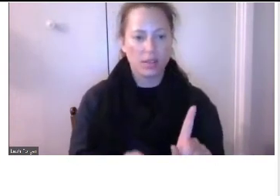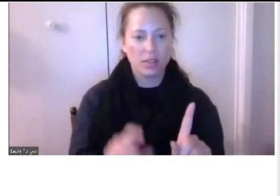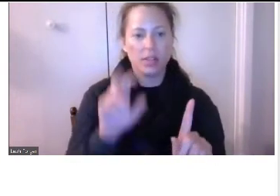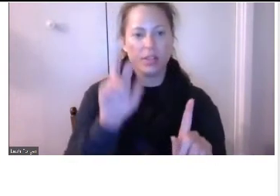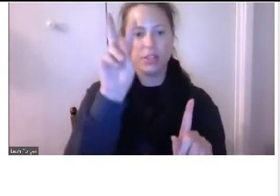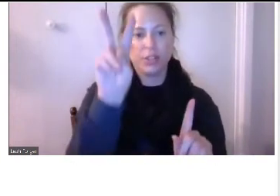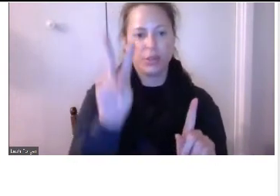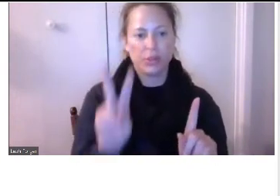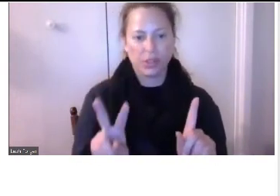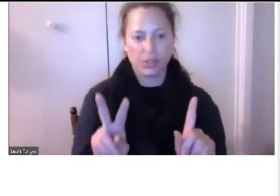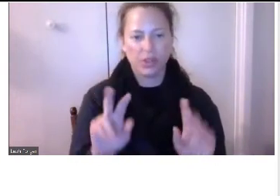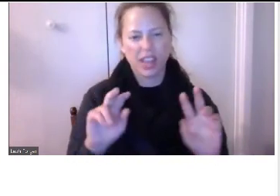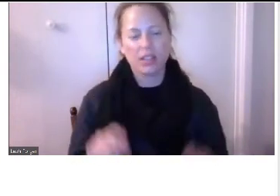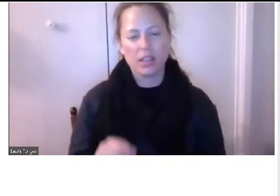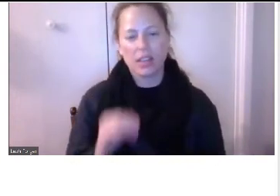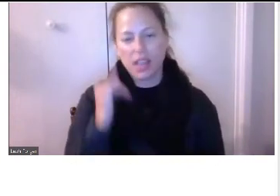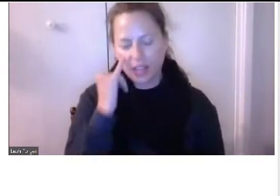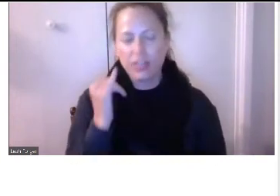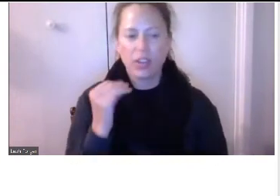correct.